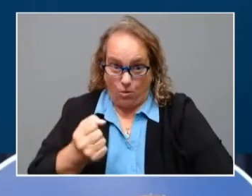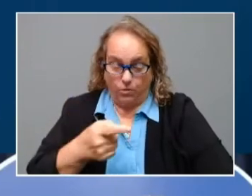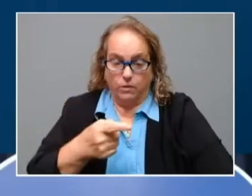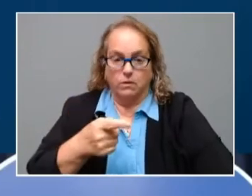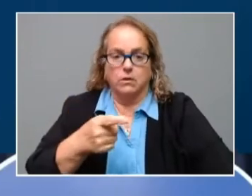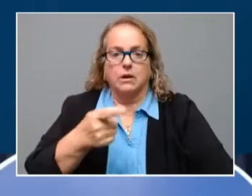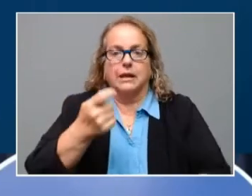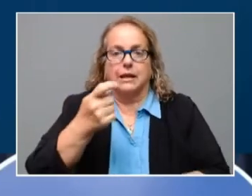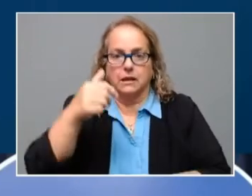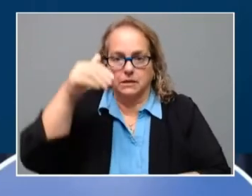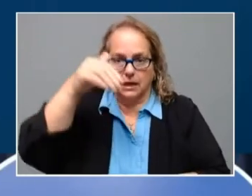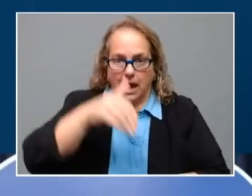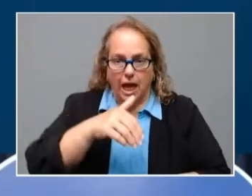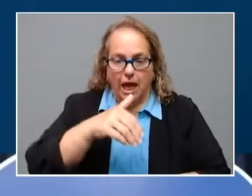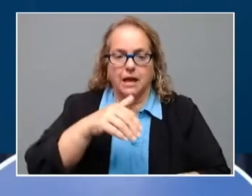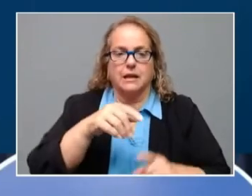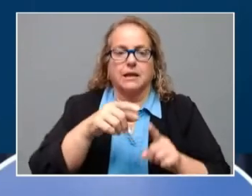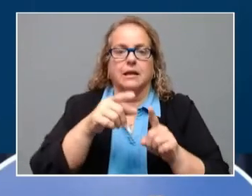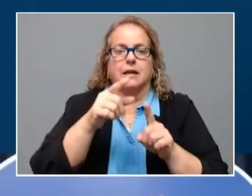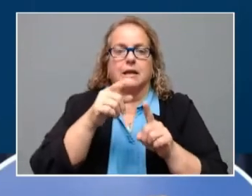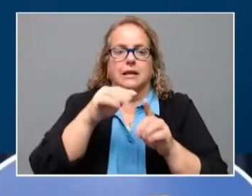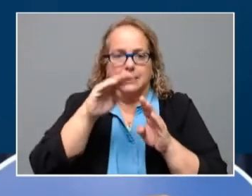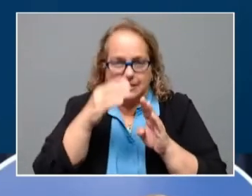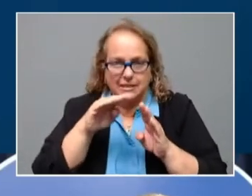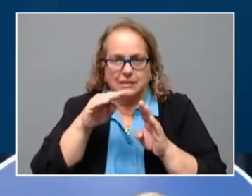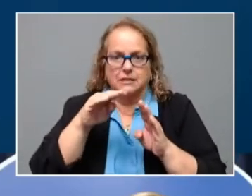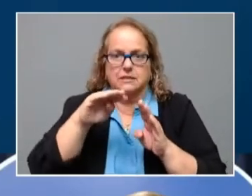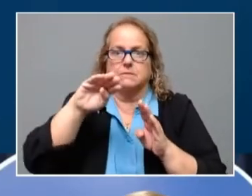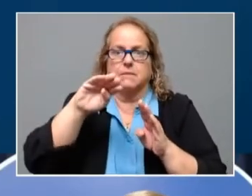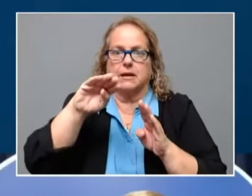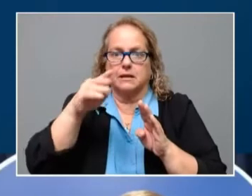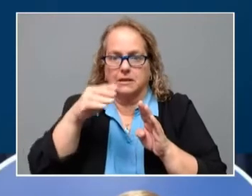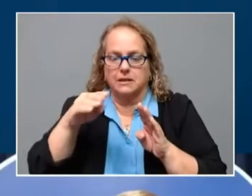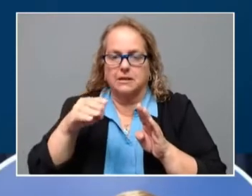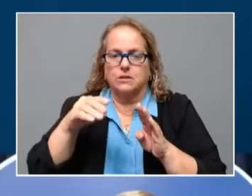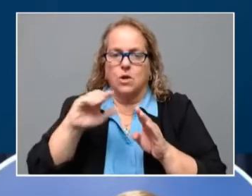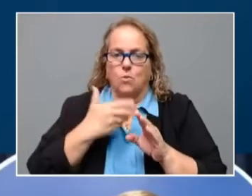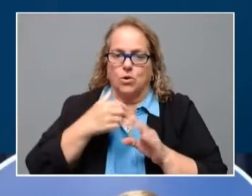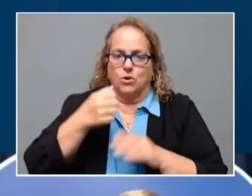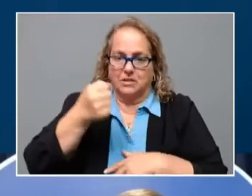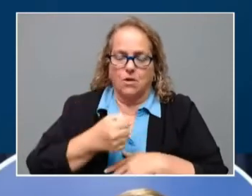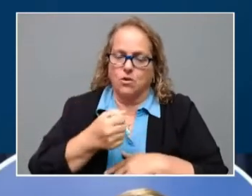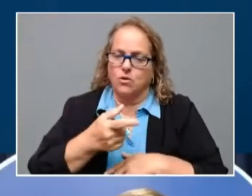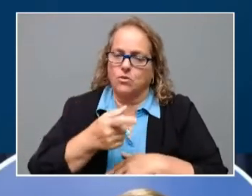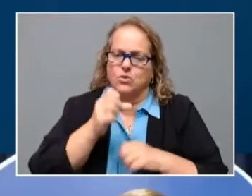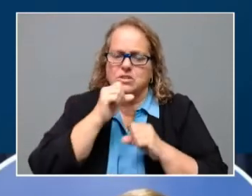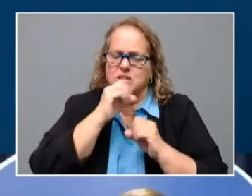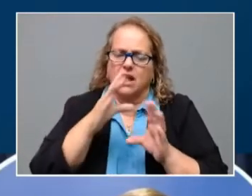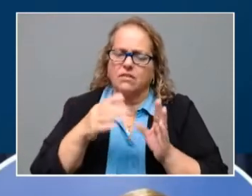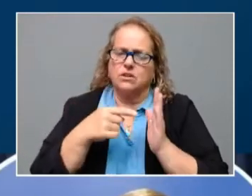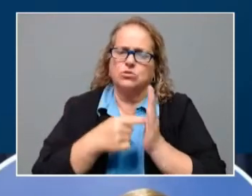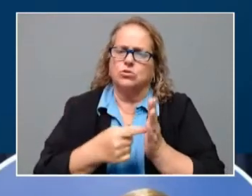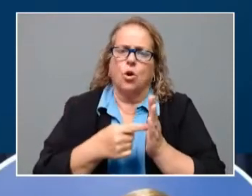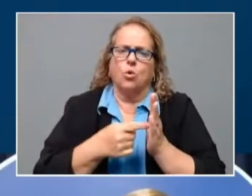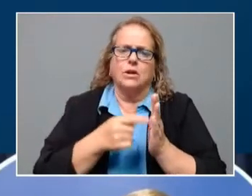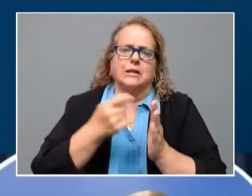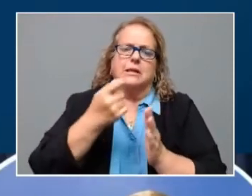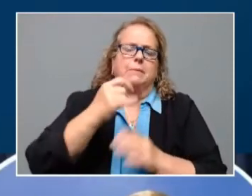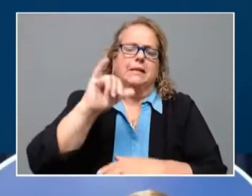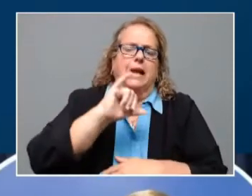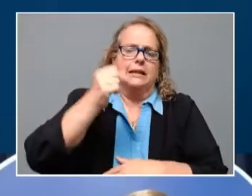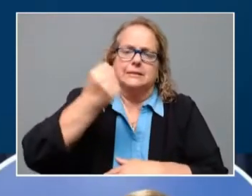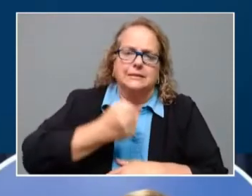spike again. There's nothing suggesting that's the case here, but we got to keep up the work